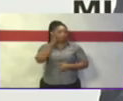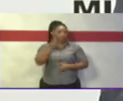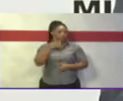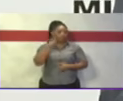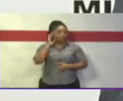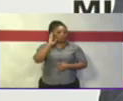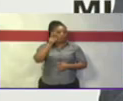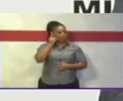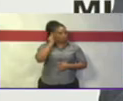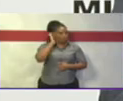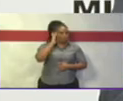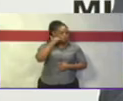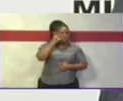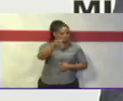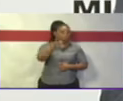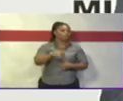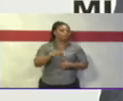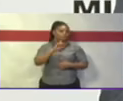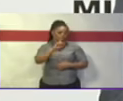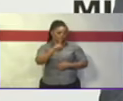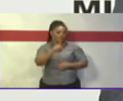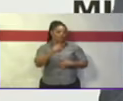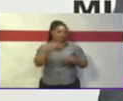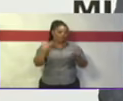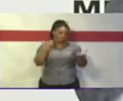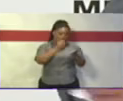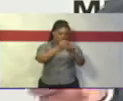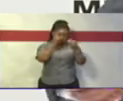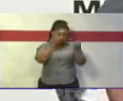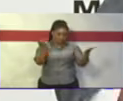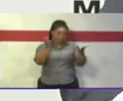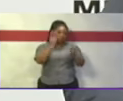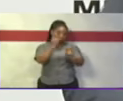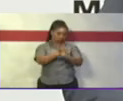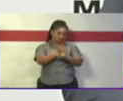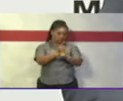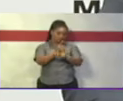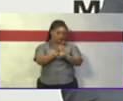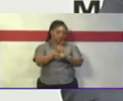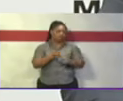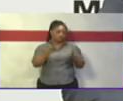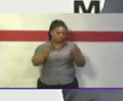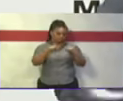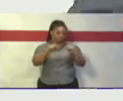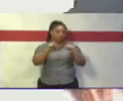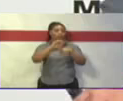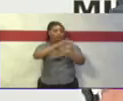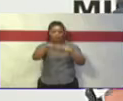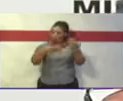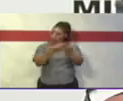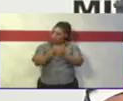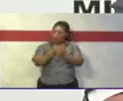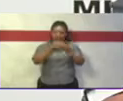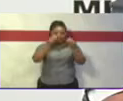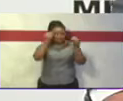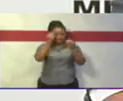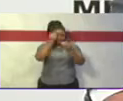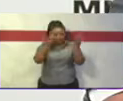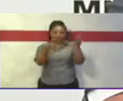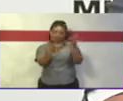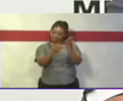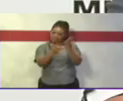are being made to verify the information on the cards are accurate as we move towards digitization, and we lead towards our